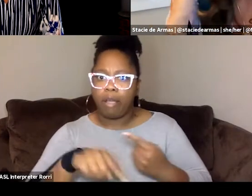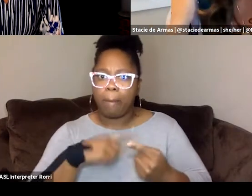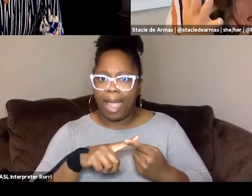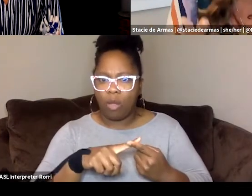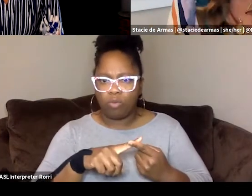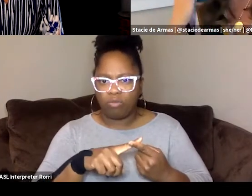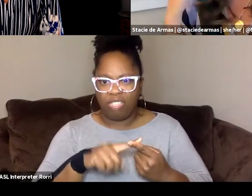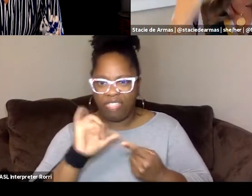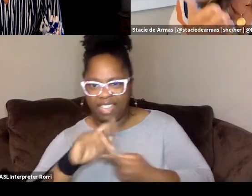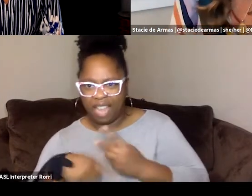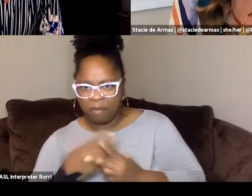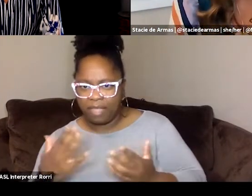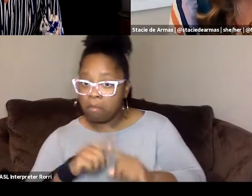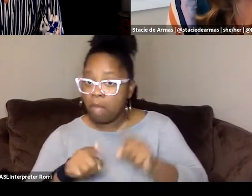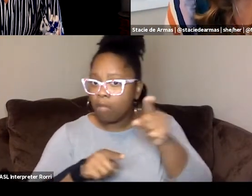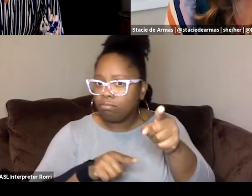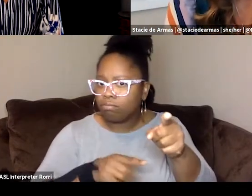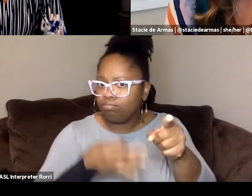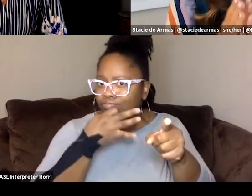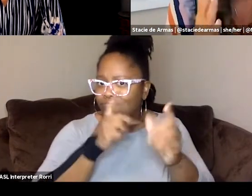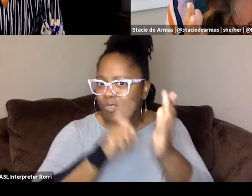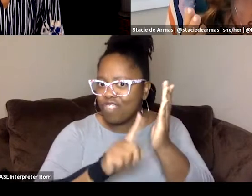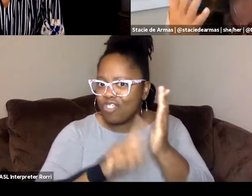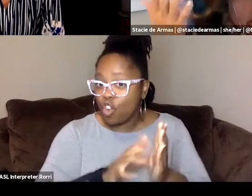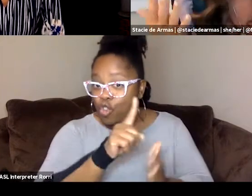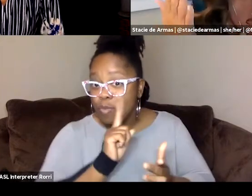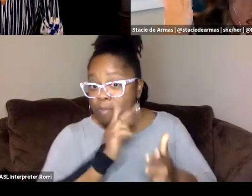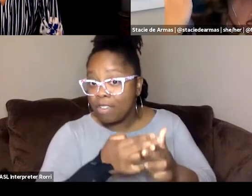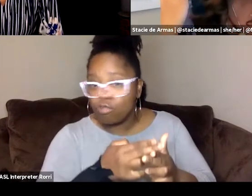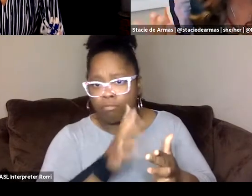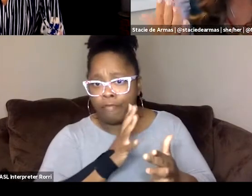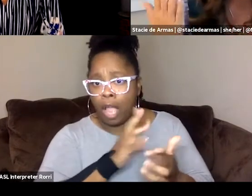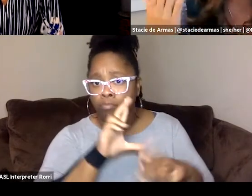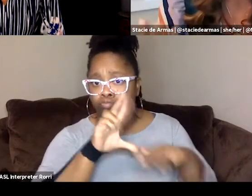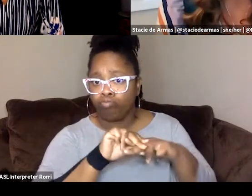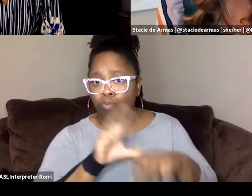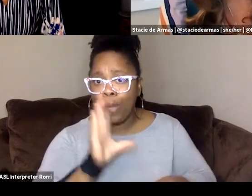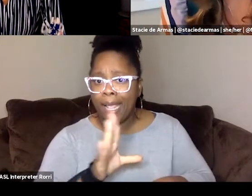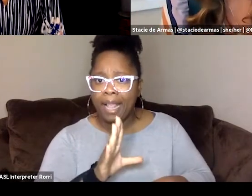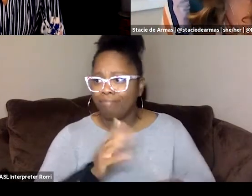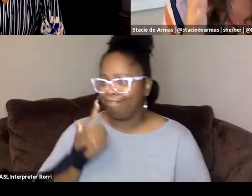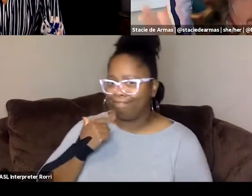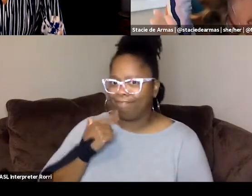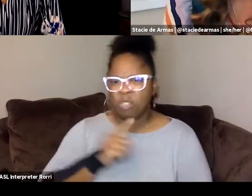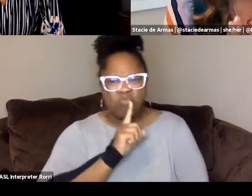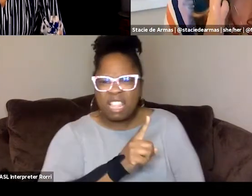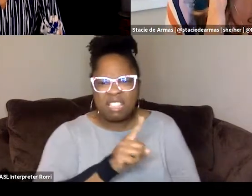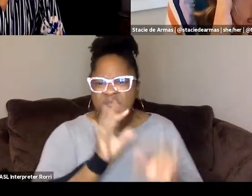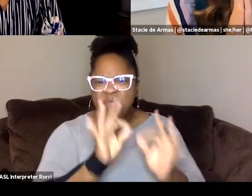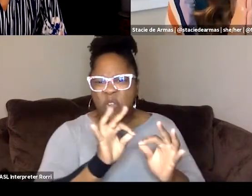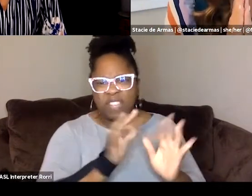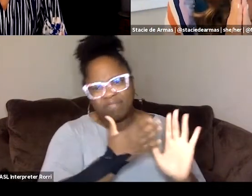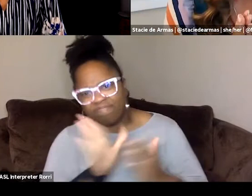brought it up, you're an astute researcher. I'm going to go right into it. You talked about, really, I mean, it's such a perfect segue. We didn't plan